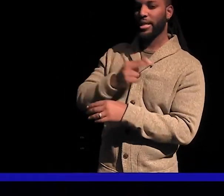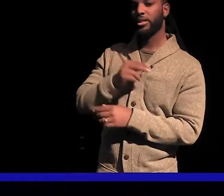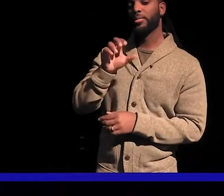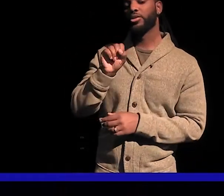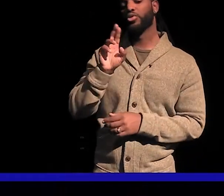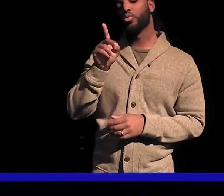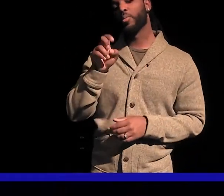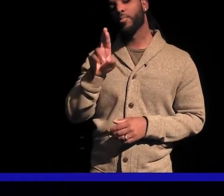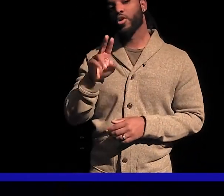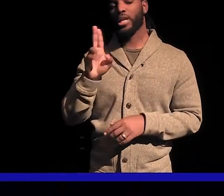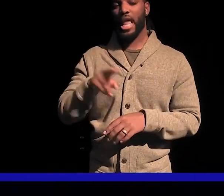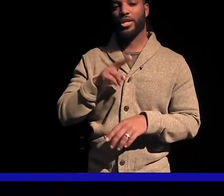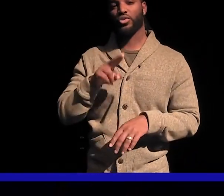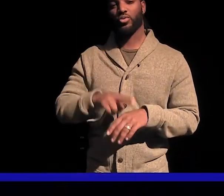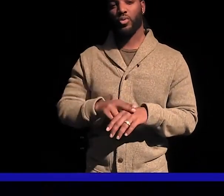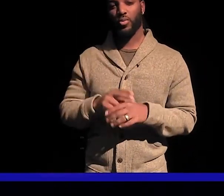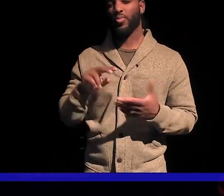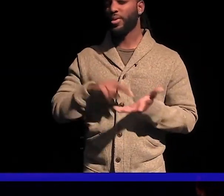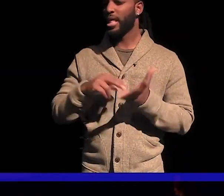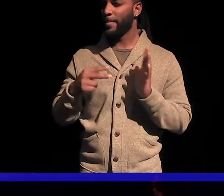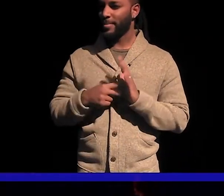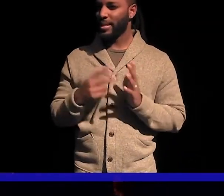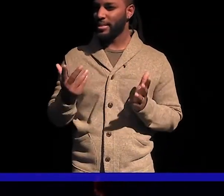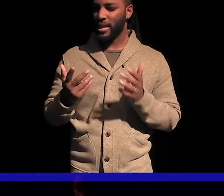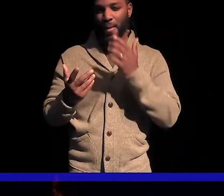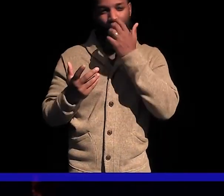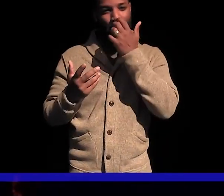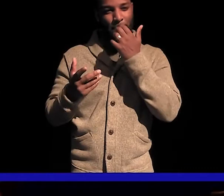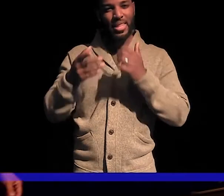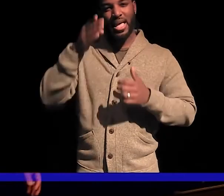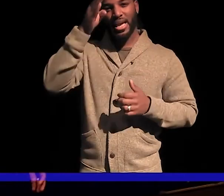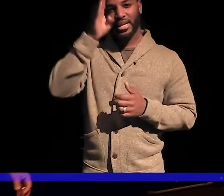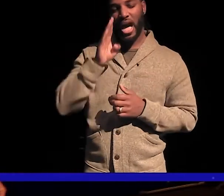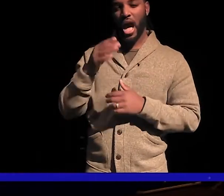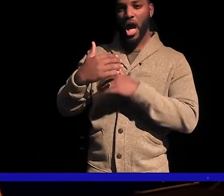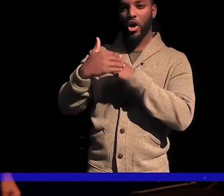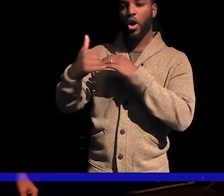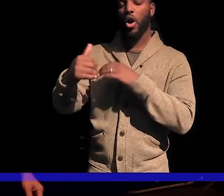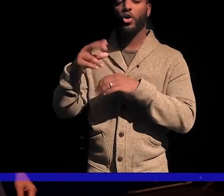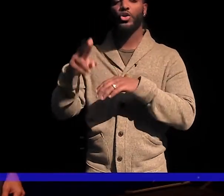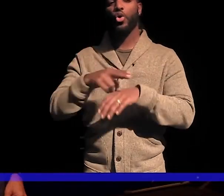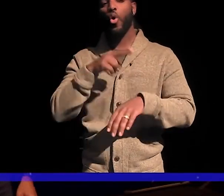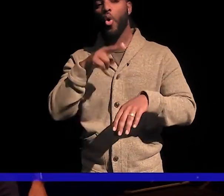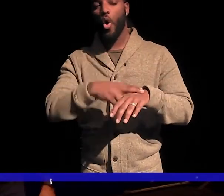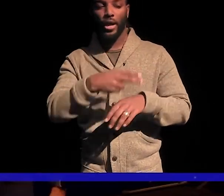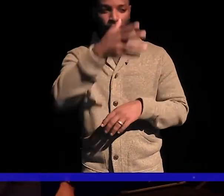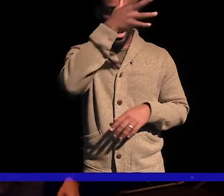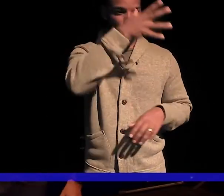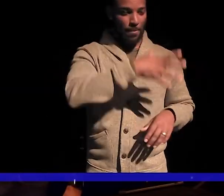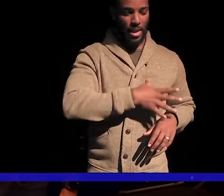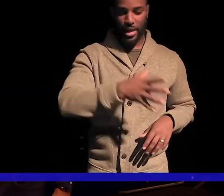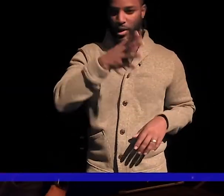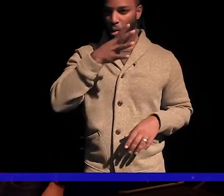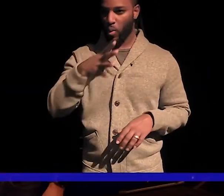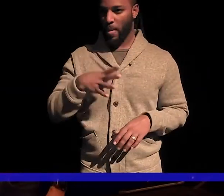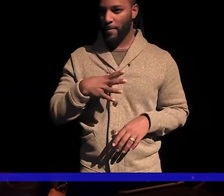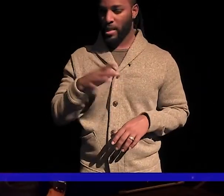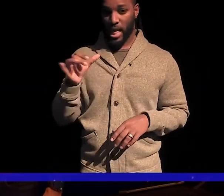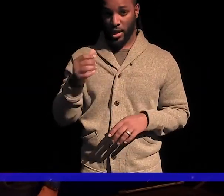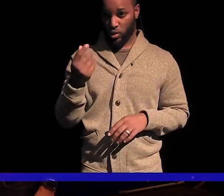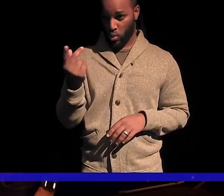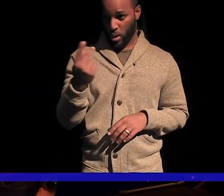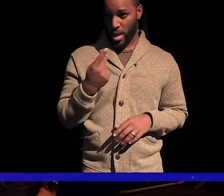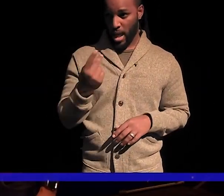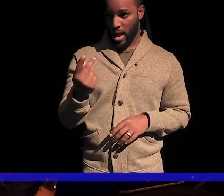naturally supernatural, what we mean is that God calls ordinary men and women, like you and